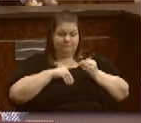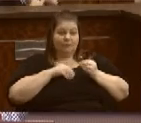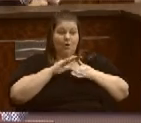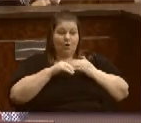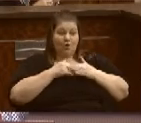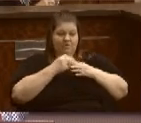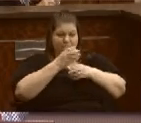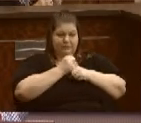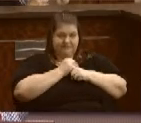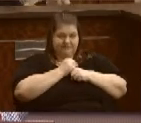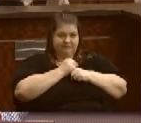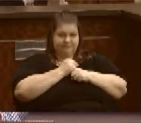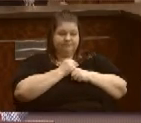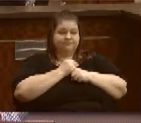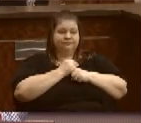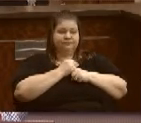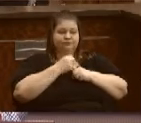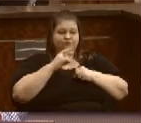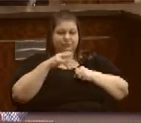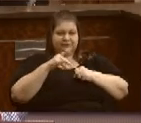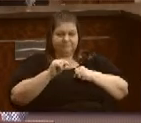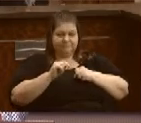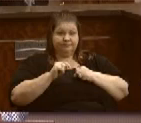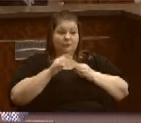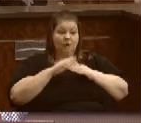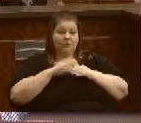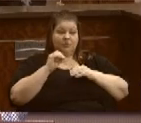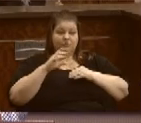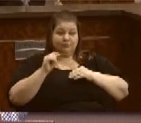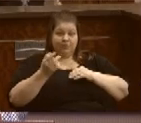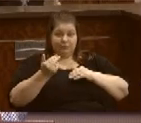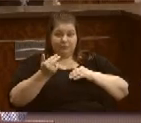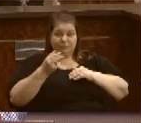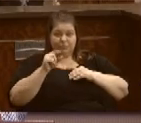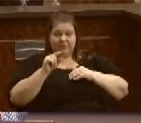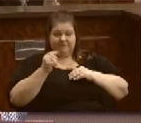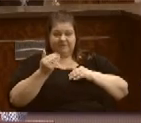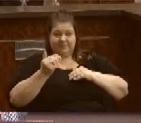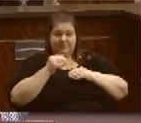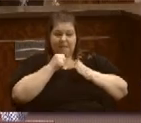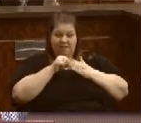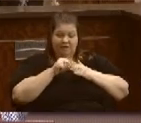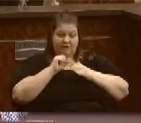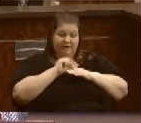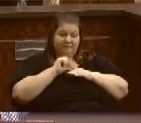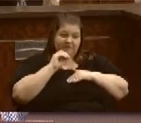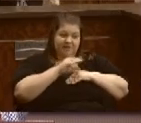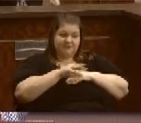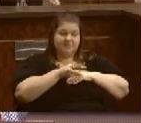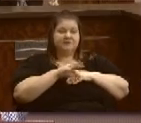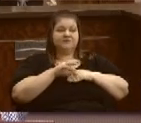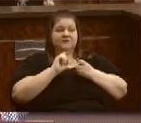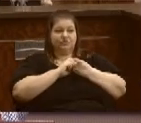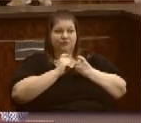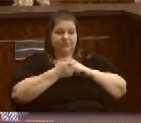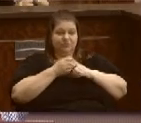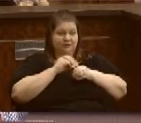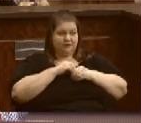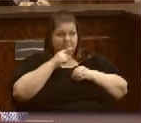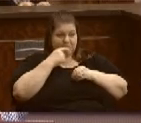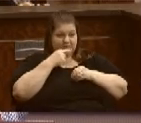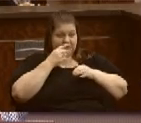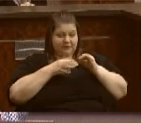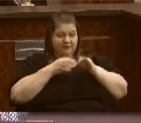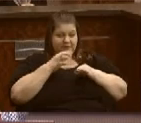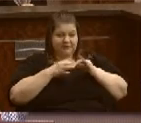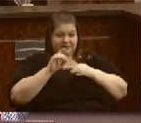were received. Under date of October 13, 2015, a letter advising of a change in the public hearing date of the mayor and